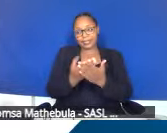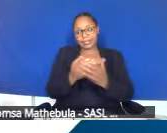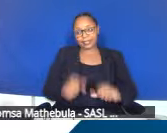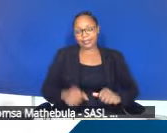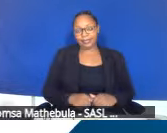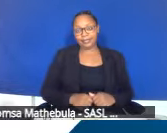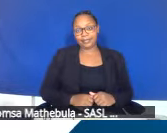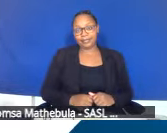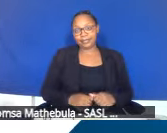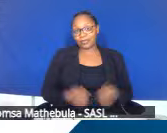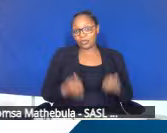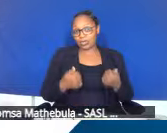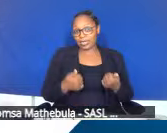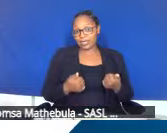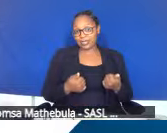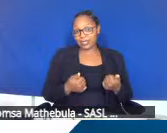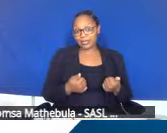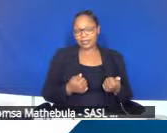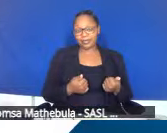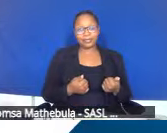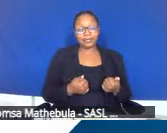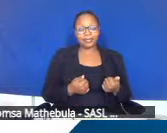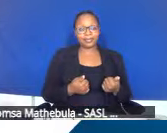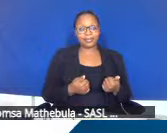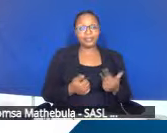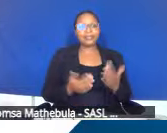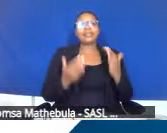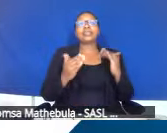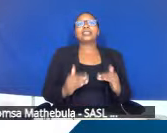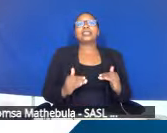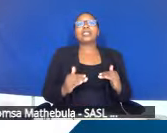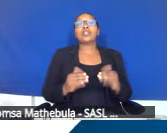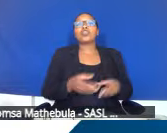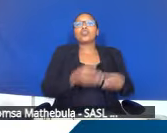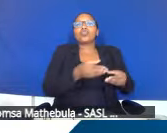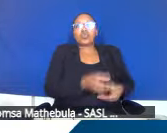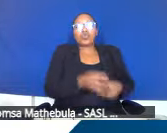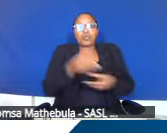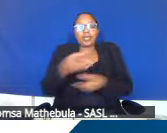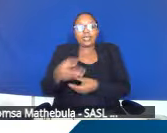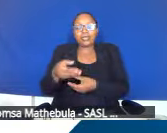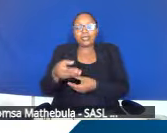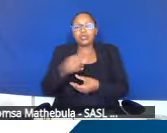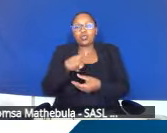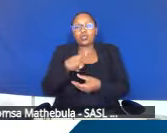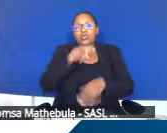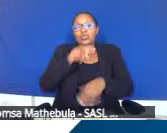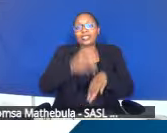Right. Then what documentation do you need?